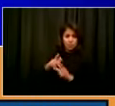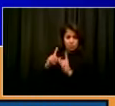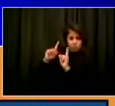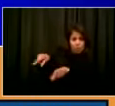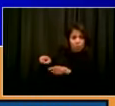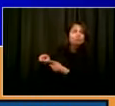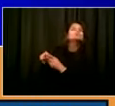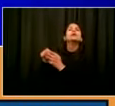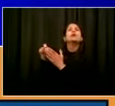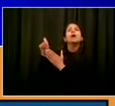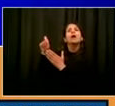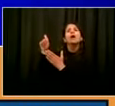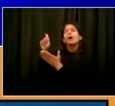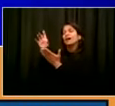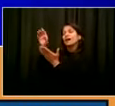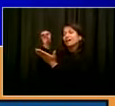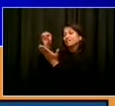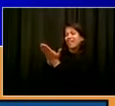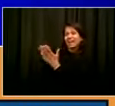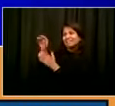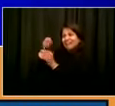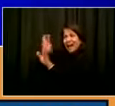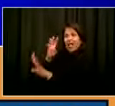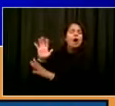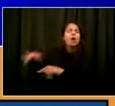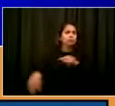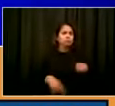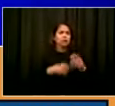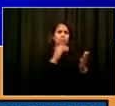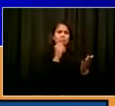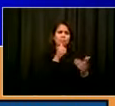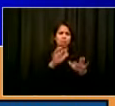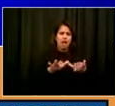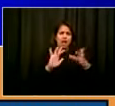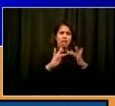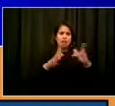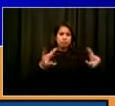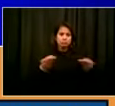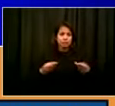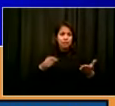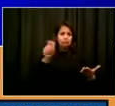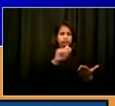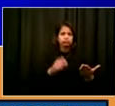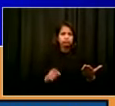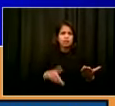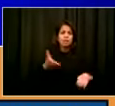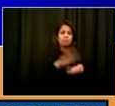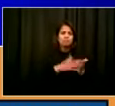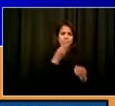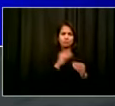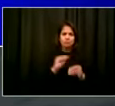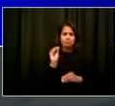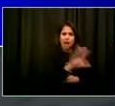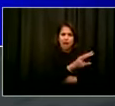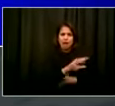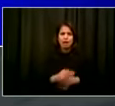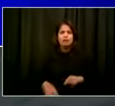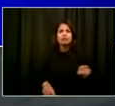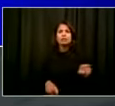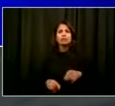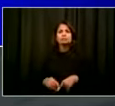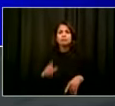safe transportation options to get to the polls. As the mayor announced last week, we've partnered with Curb to offer